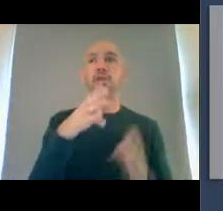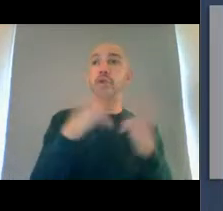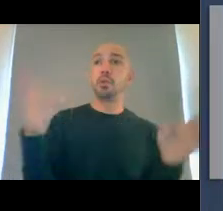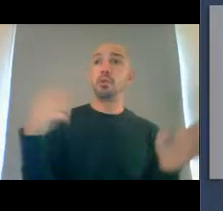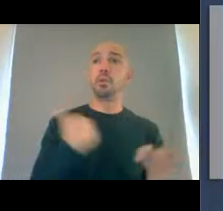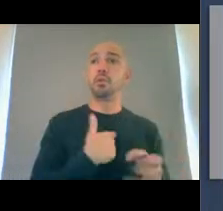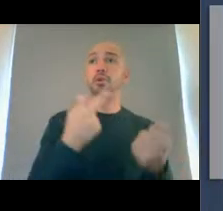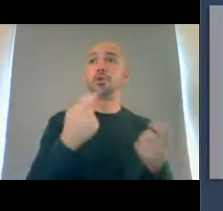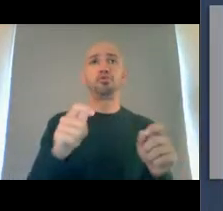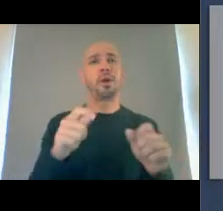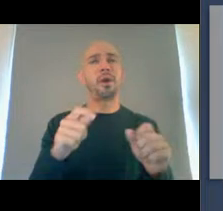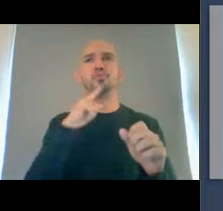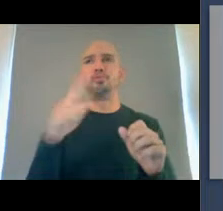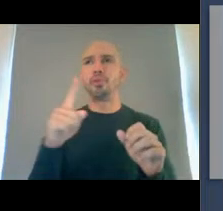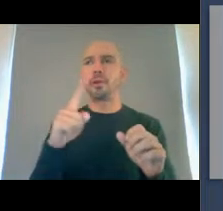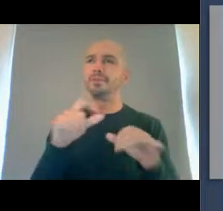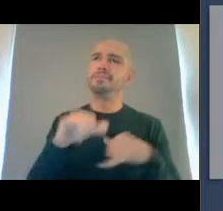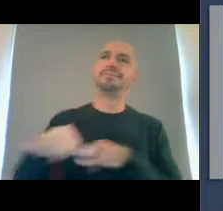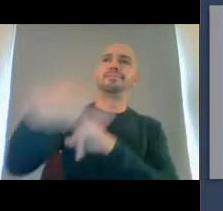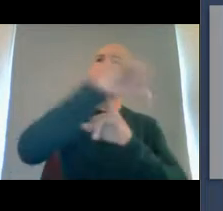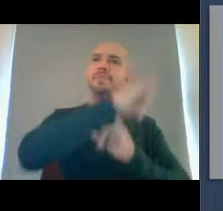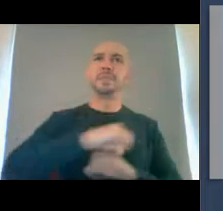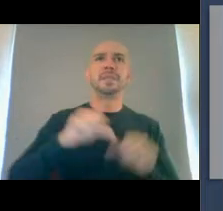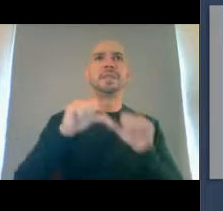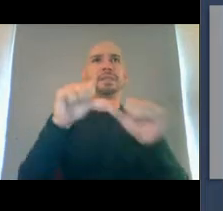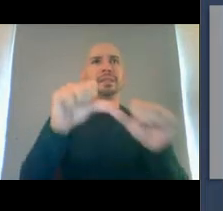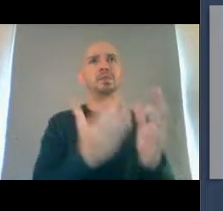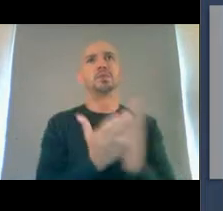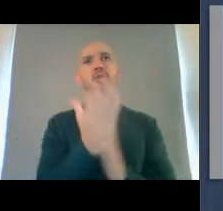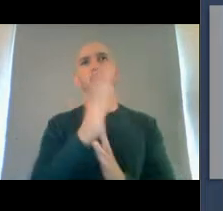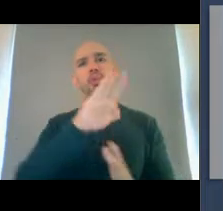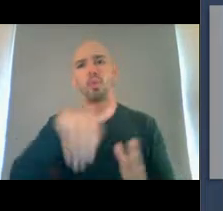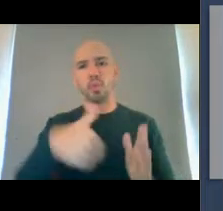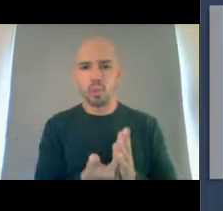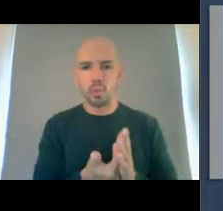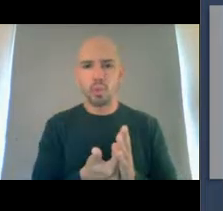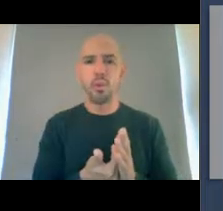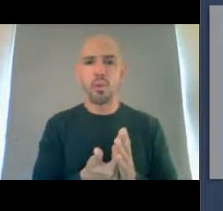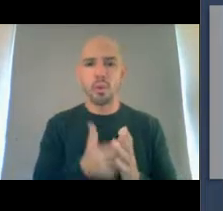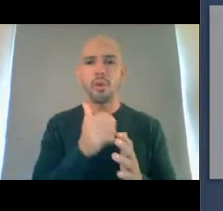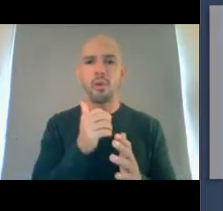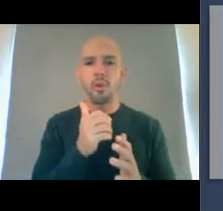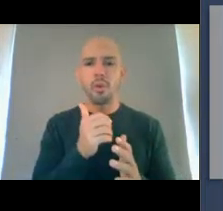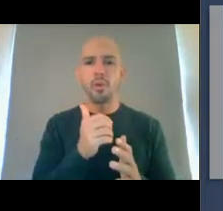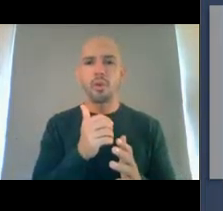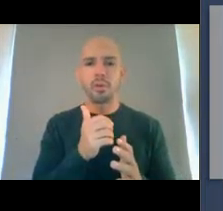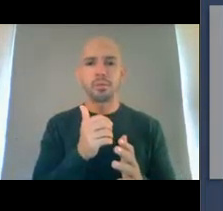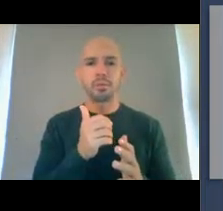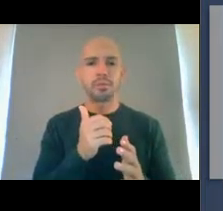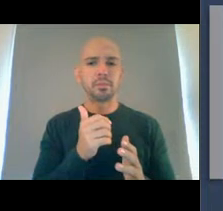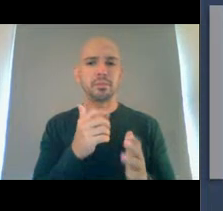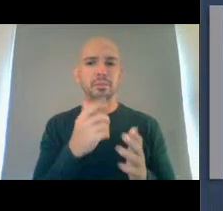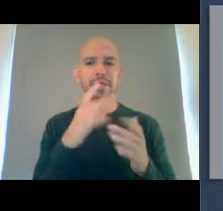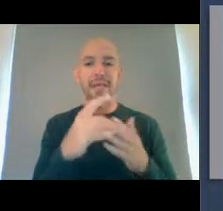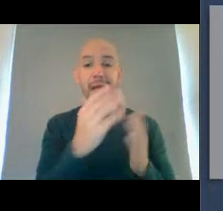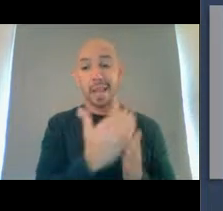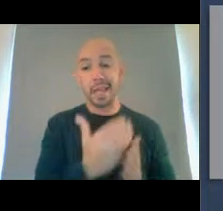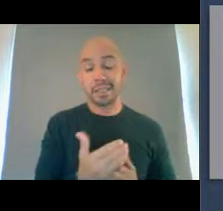consistent across the sb1 competitive programs um where appropriate um so for example